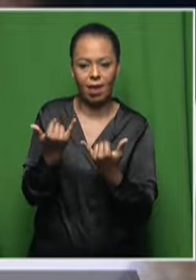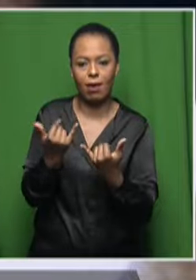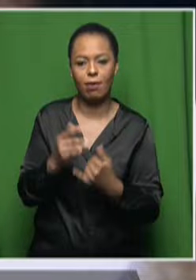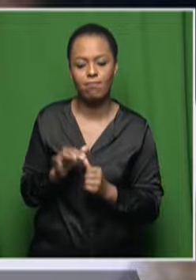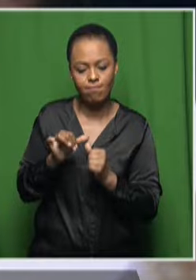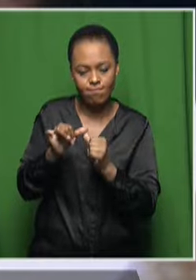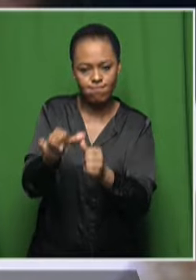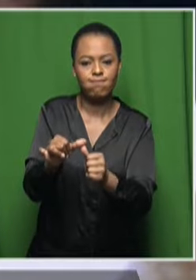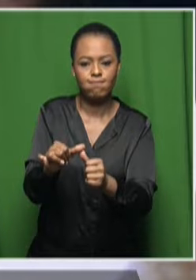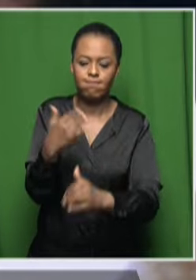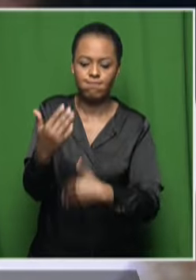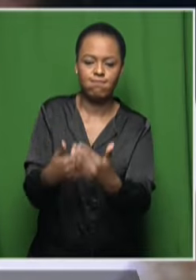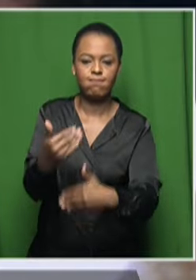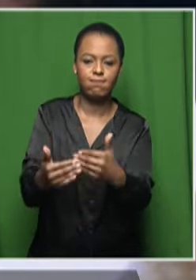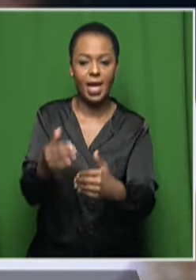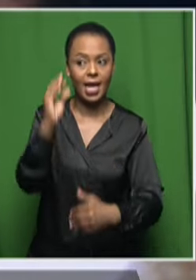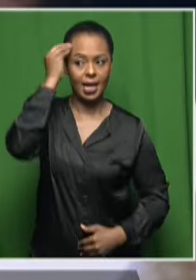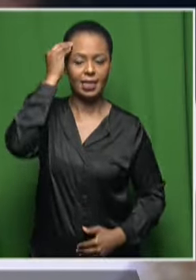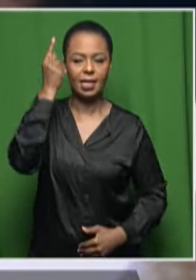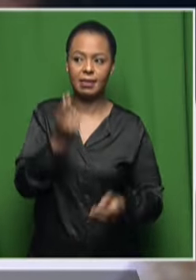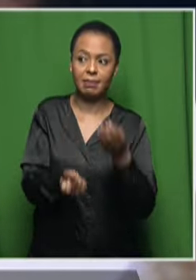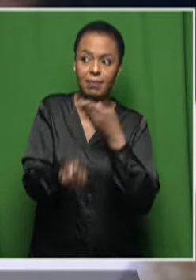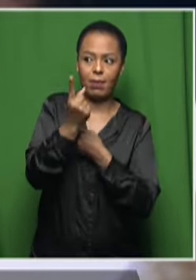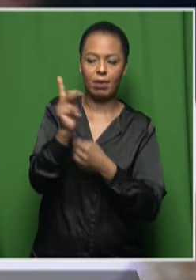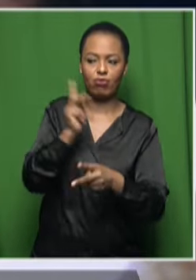go ahead, and it should be interesting to see what